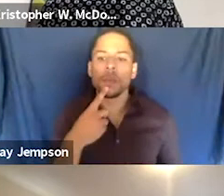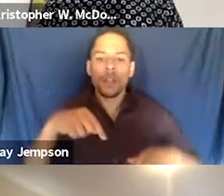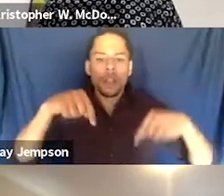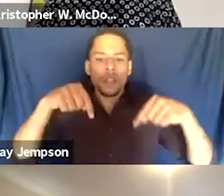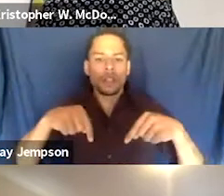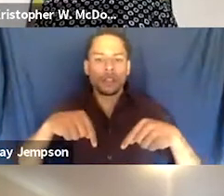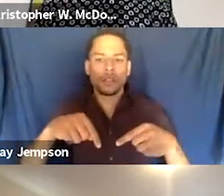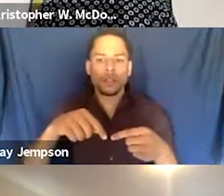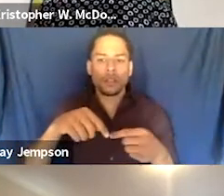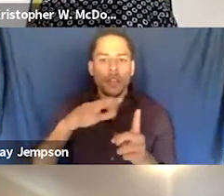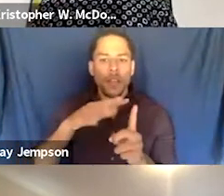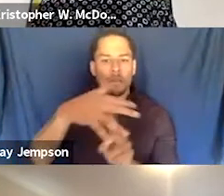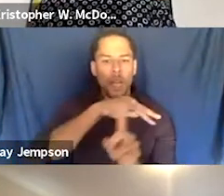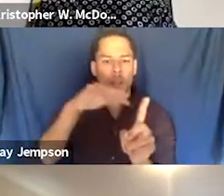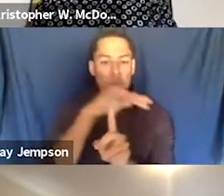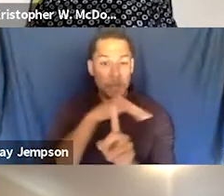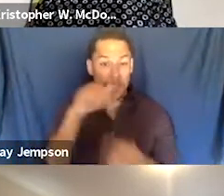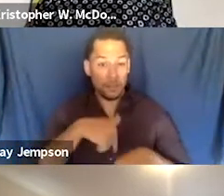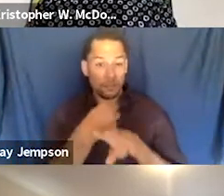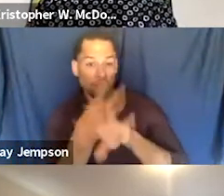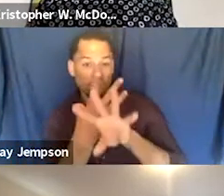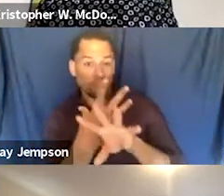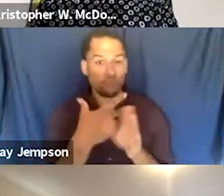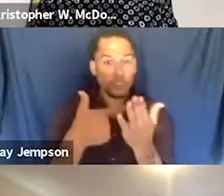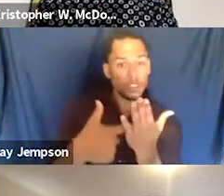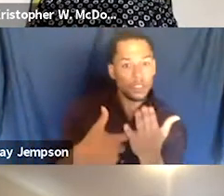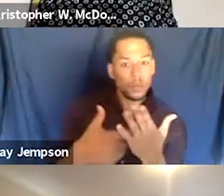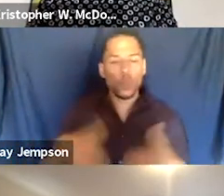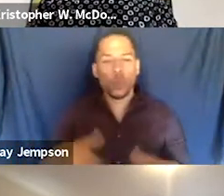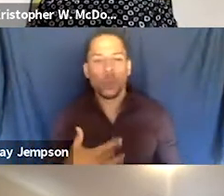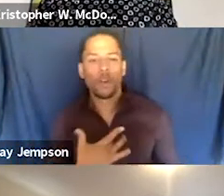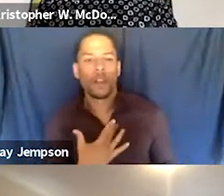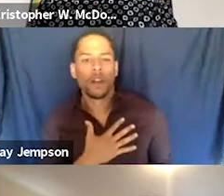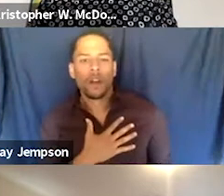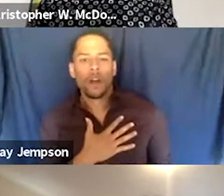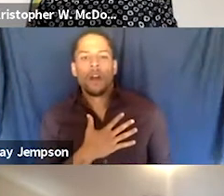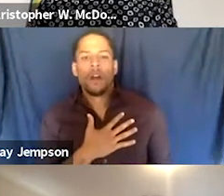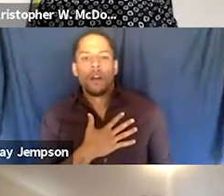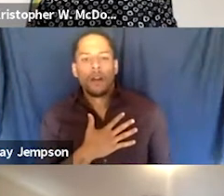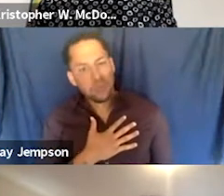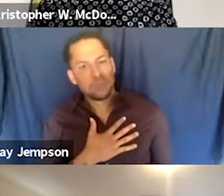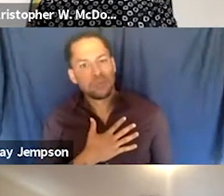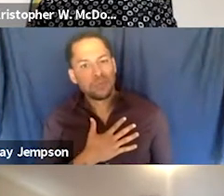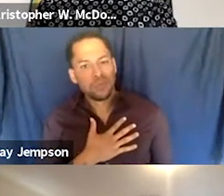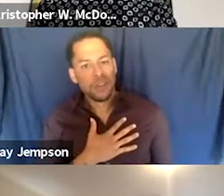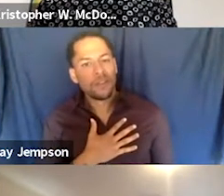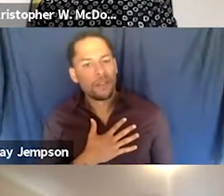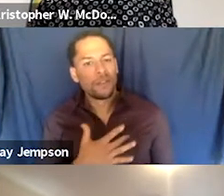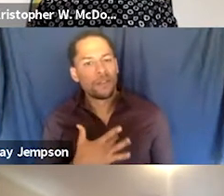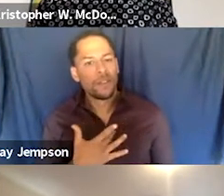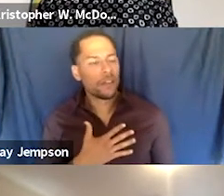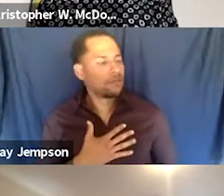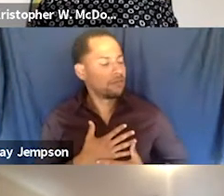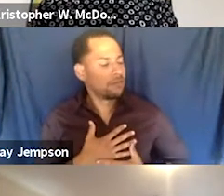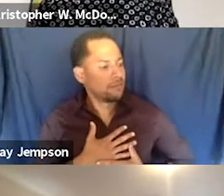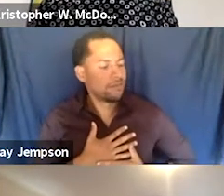and honest-centered in ways that I think I know I missed as well. And so I think this was a wonderful way to open